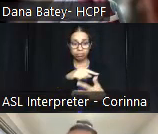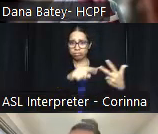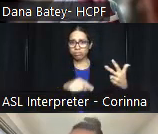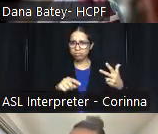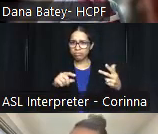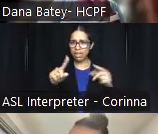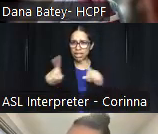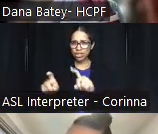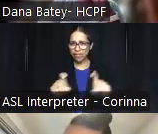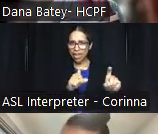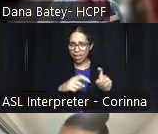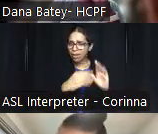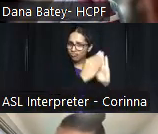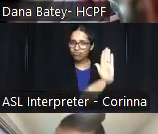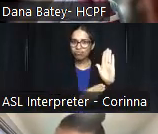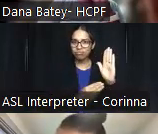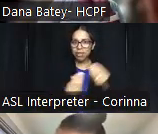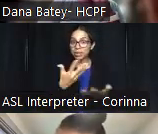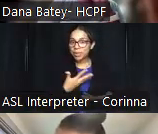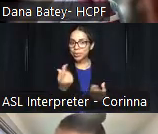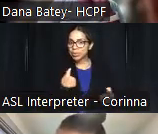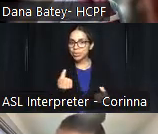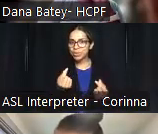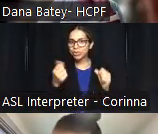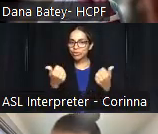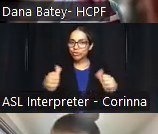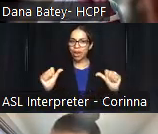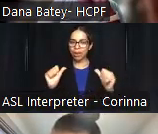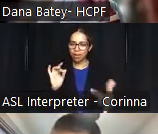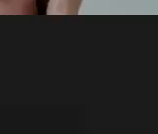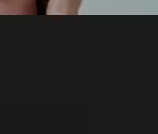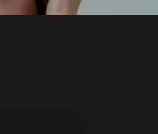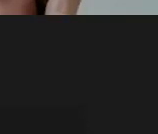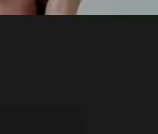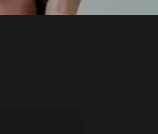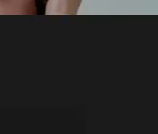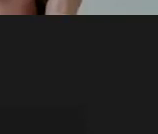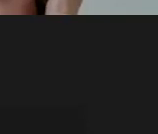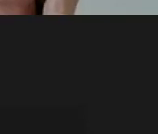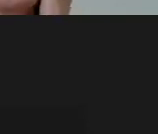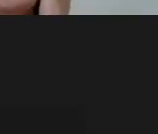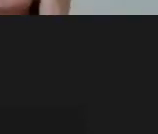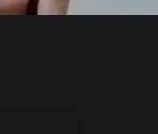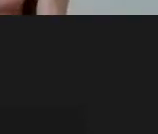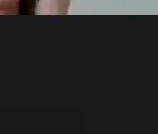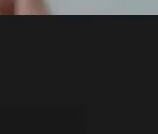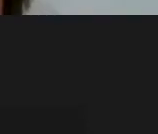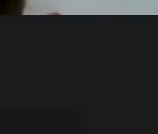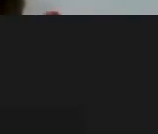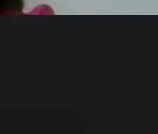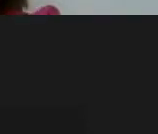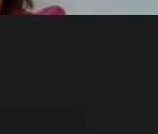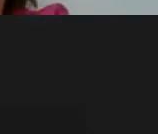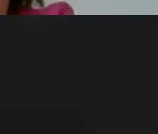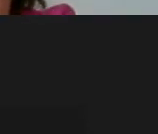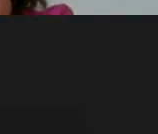out what we can do to get connected. So I'll stop sharing and see if anyone has any thoughts. But thank you again for letting us join